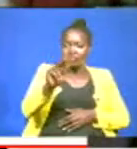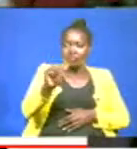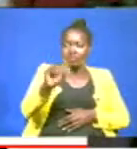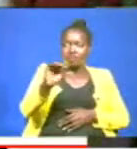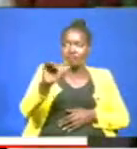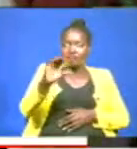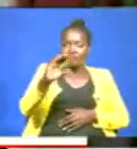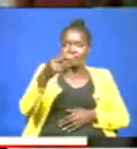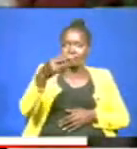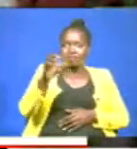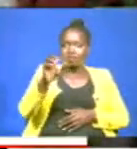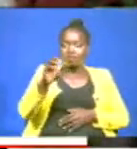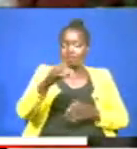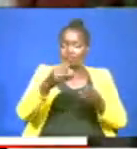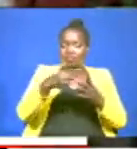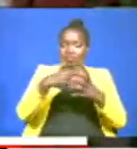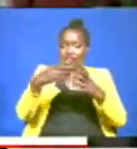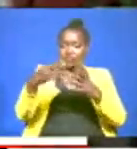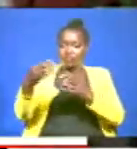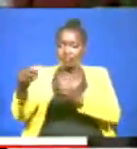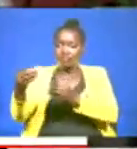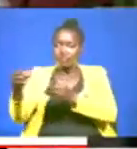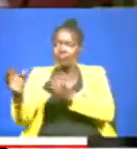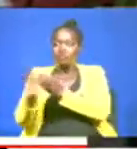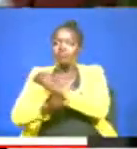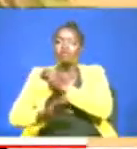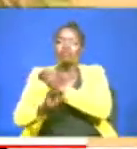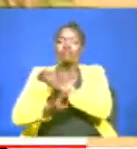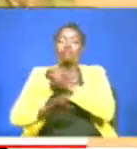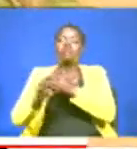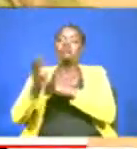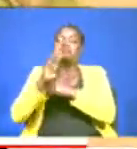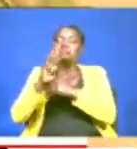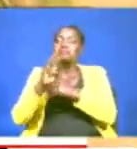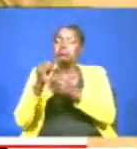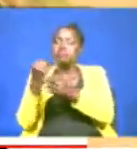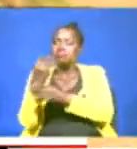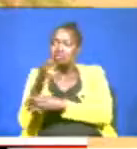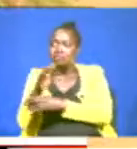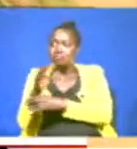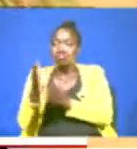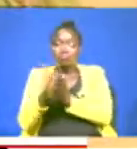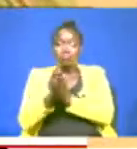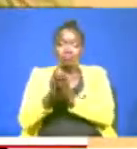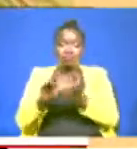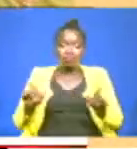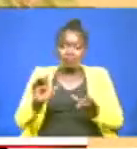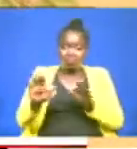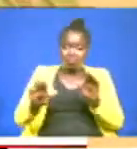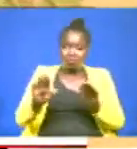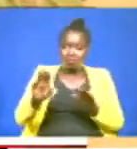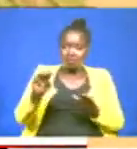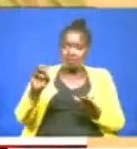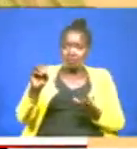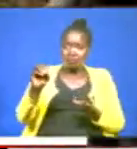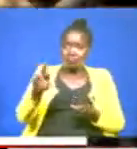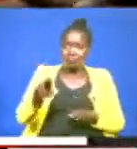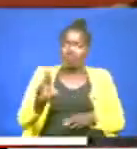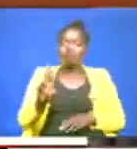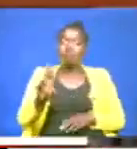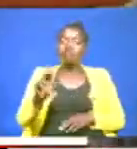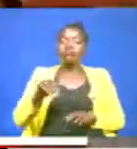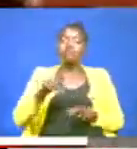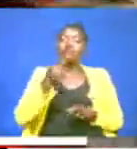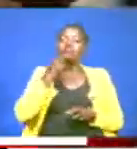to the neighboring countries in search of water and pasture after the ancestral land at Moru A Nayeche in Turkana